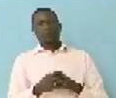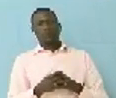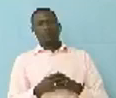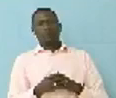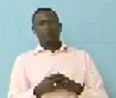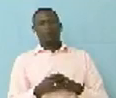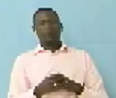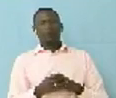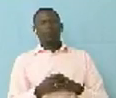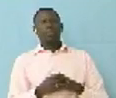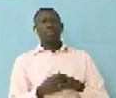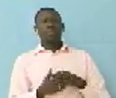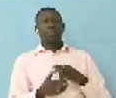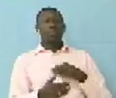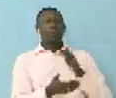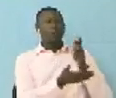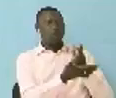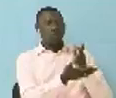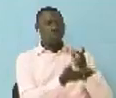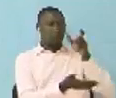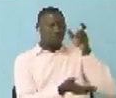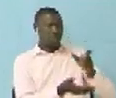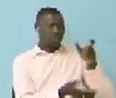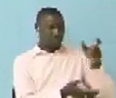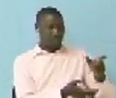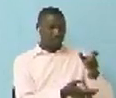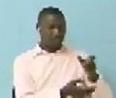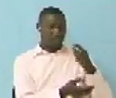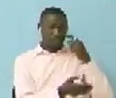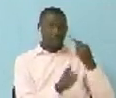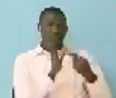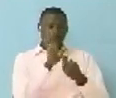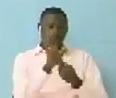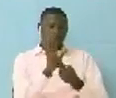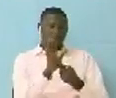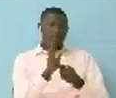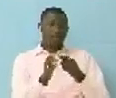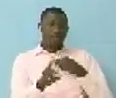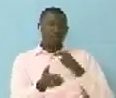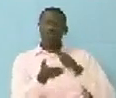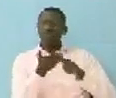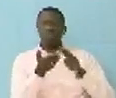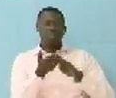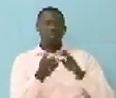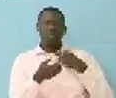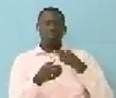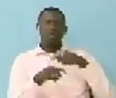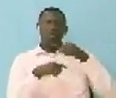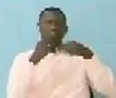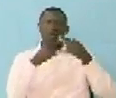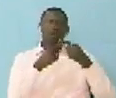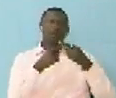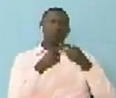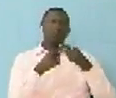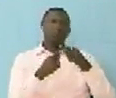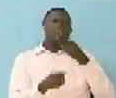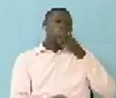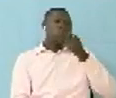The witnesses indicate that usually there would be up to around 20 people in the room.